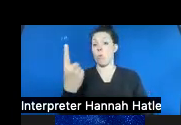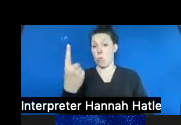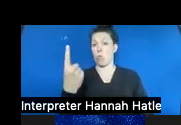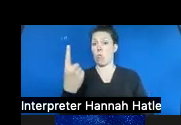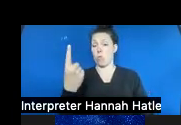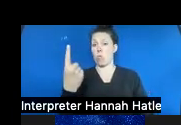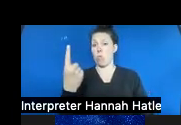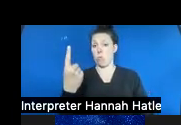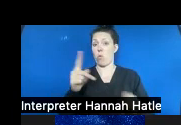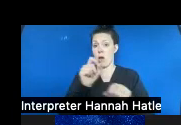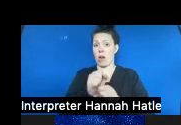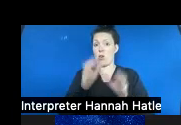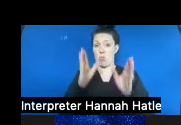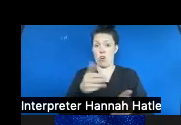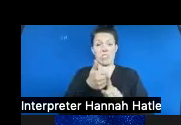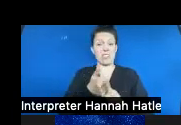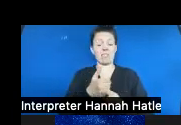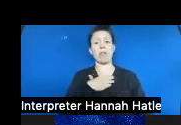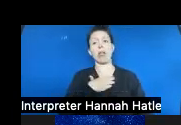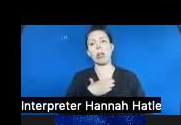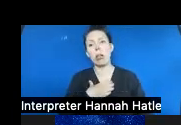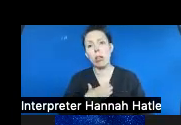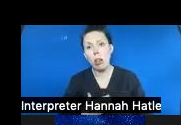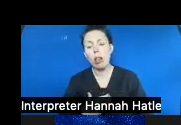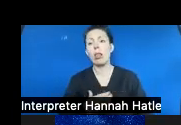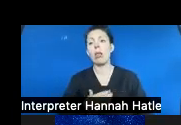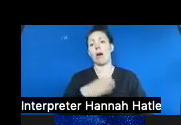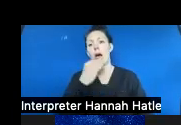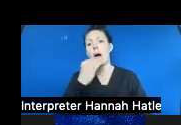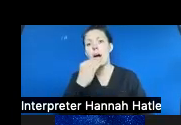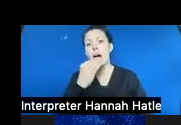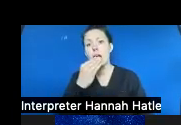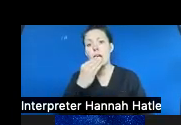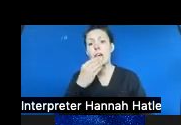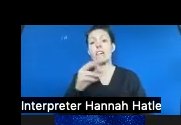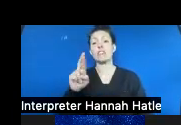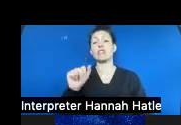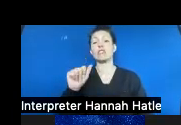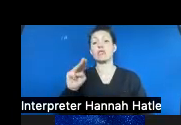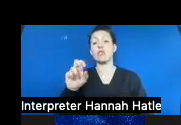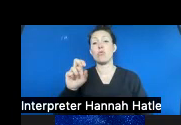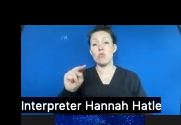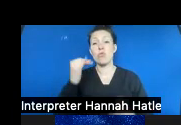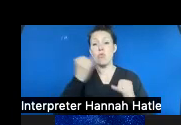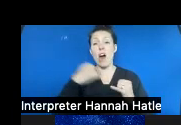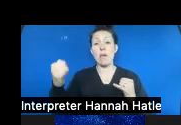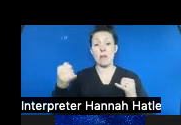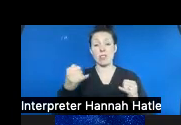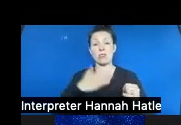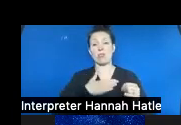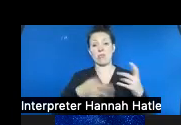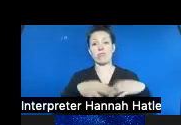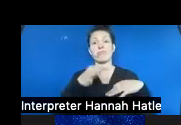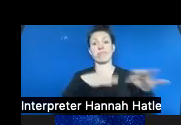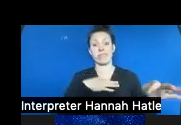was someone who was very hungry, and it was a pack of ramen noodles for the initial exchange. And then it went on to full-blown